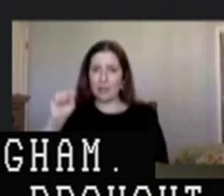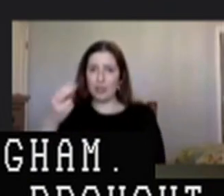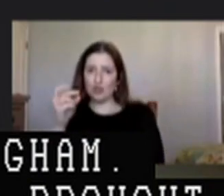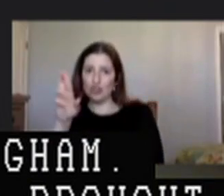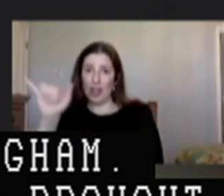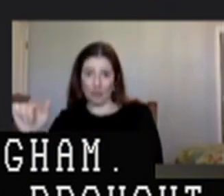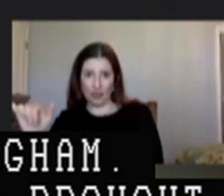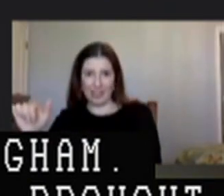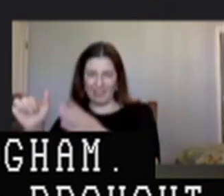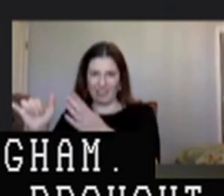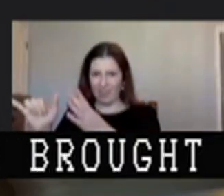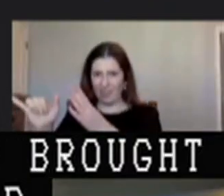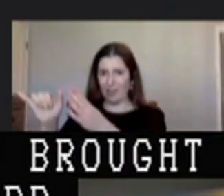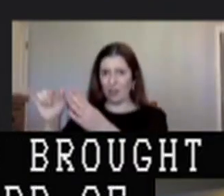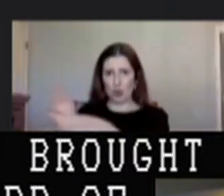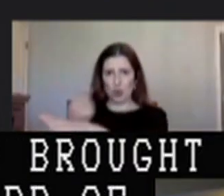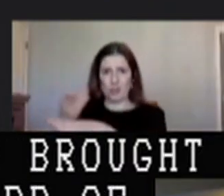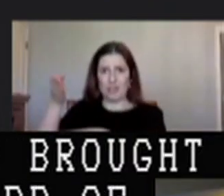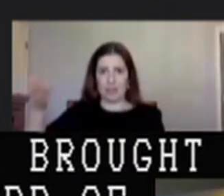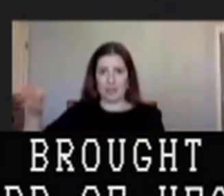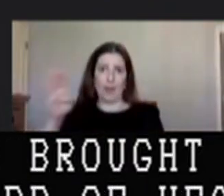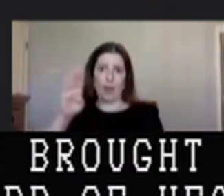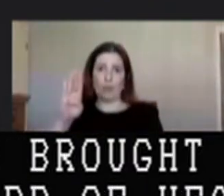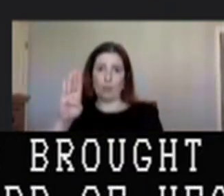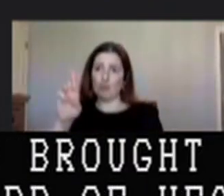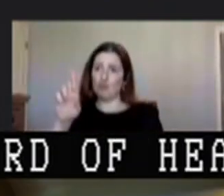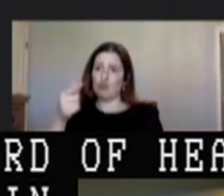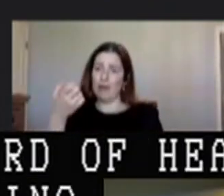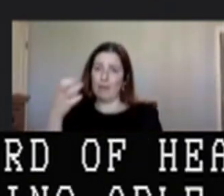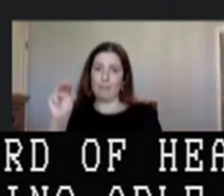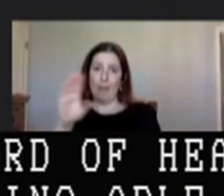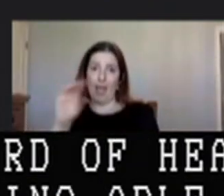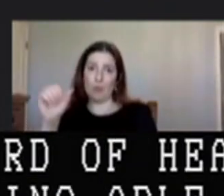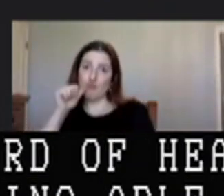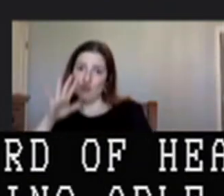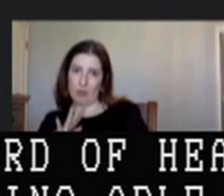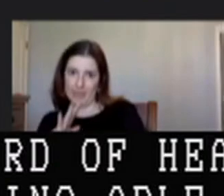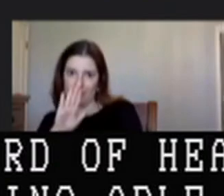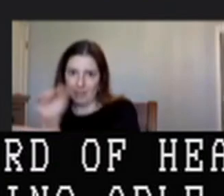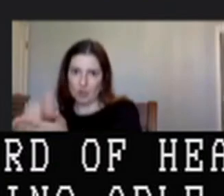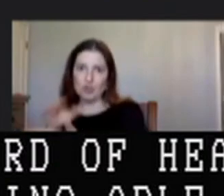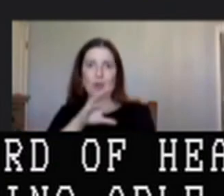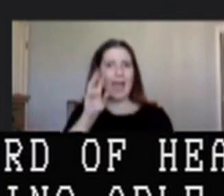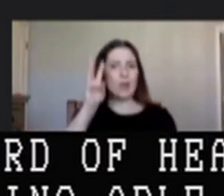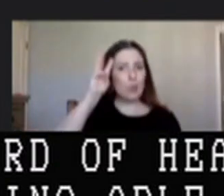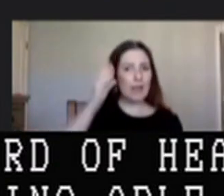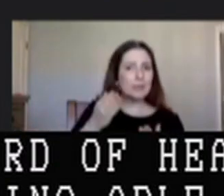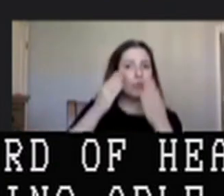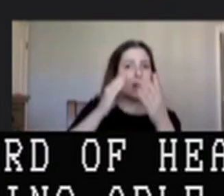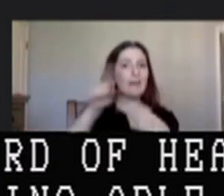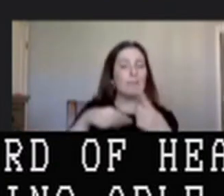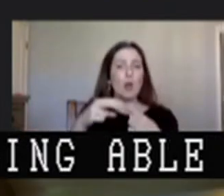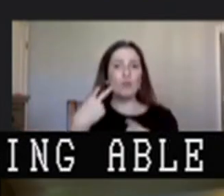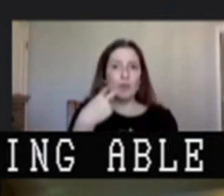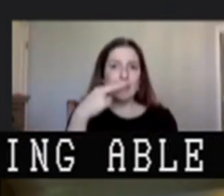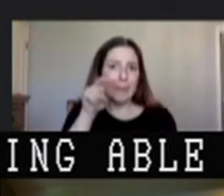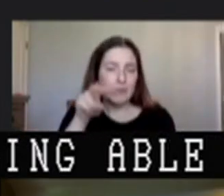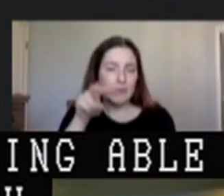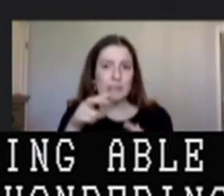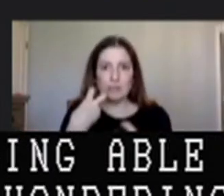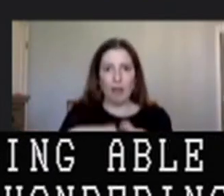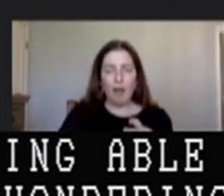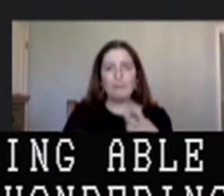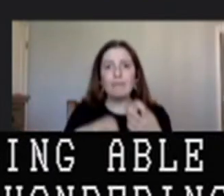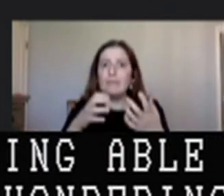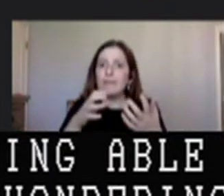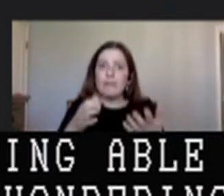hearing community not being able to read lips, I was wondering where, I know that he